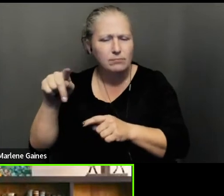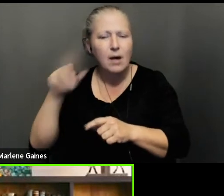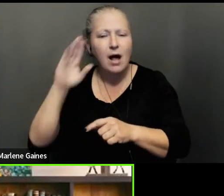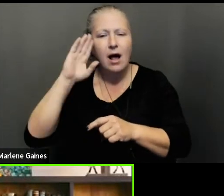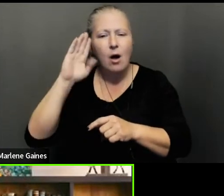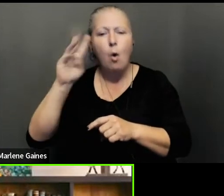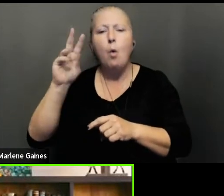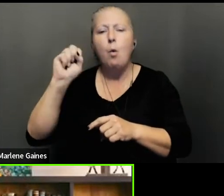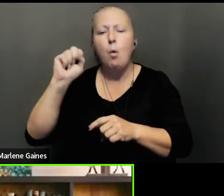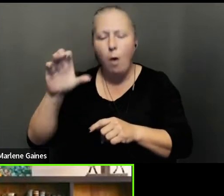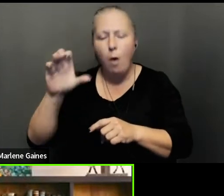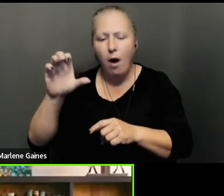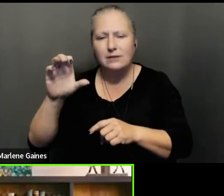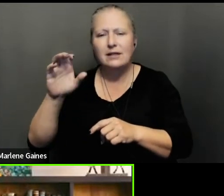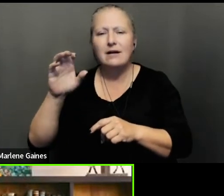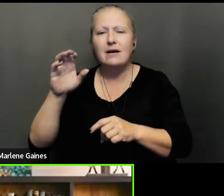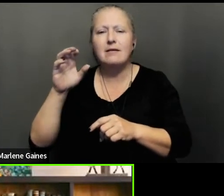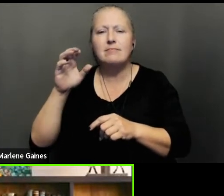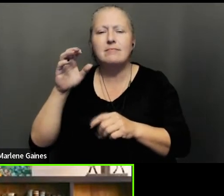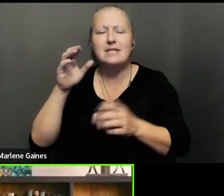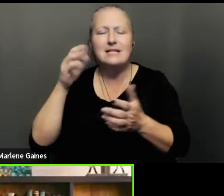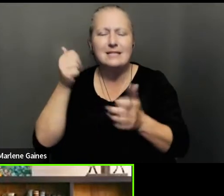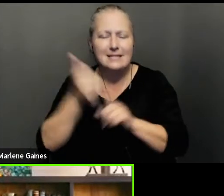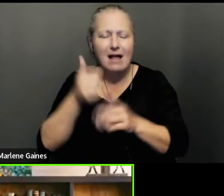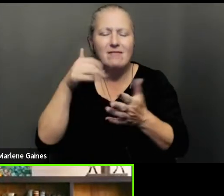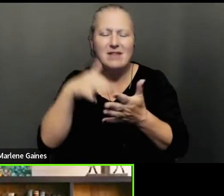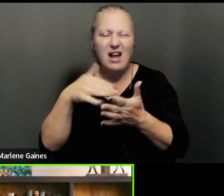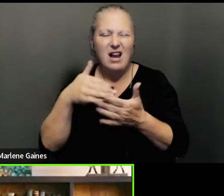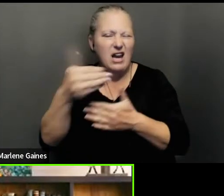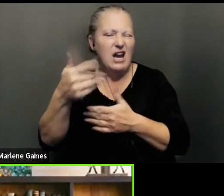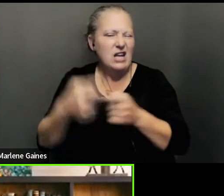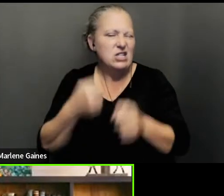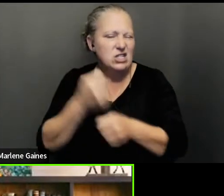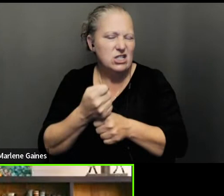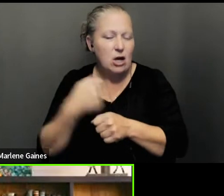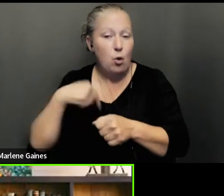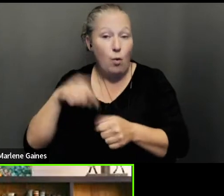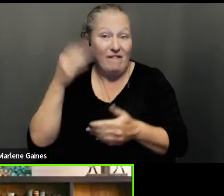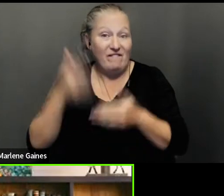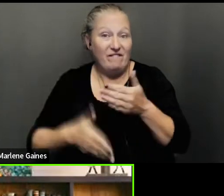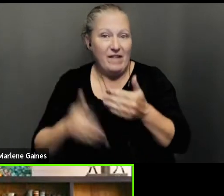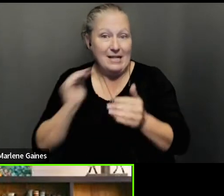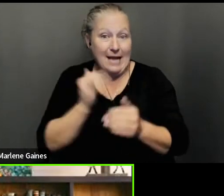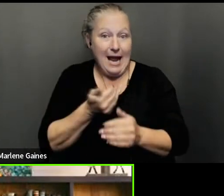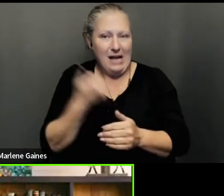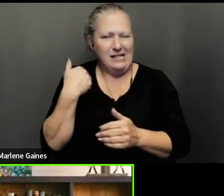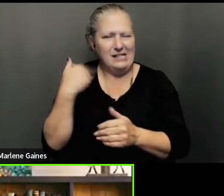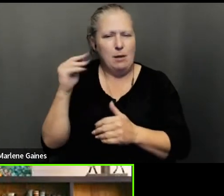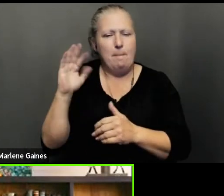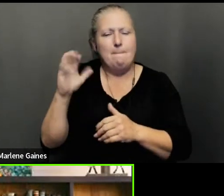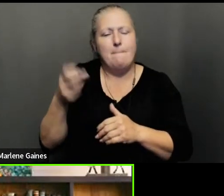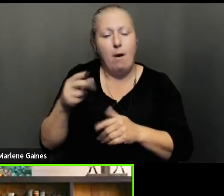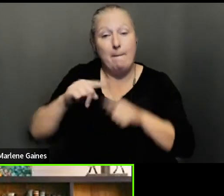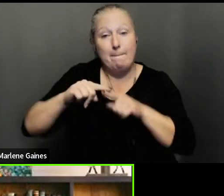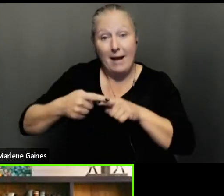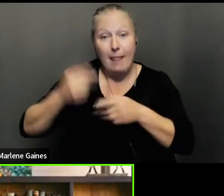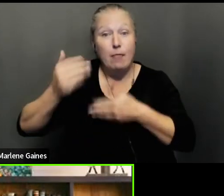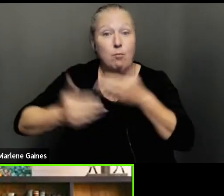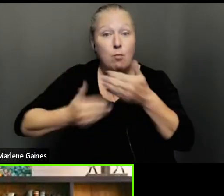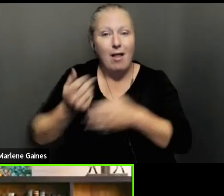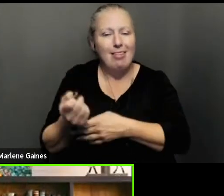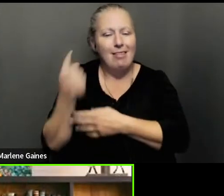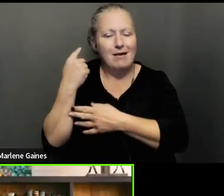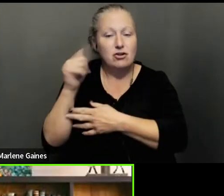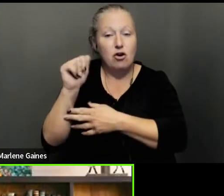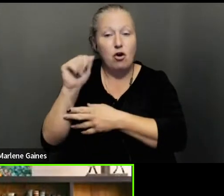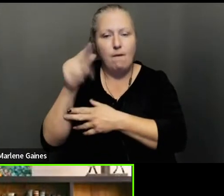WASC self-study, I think coming up in this next year, but we finished ours this past March. We began this process last year